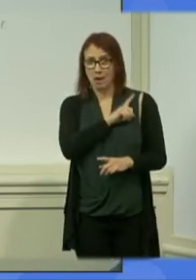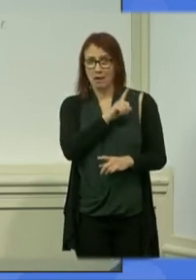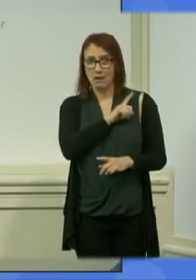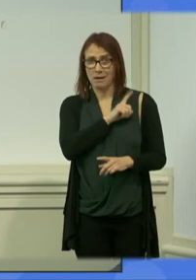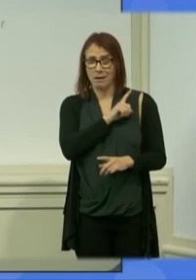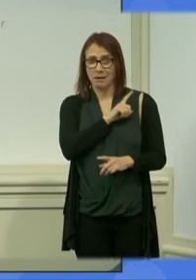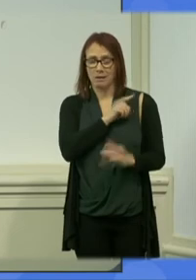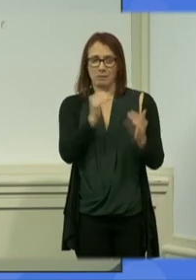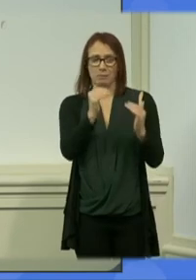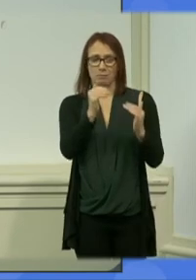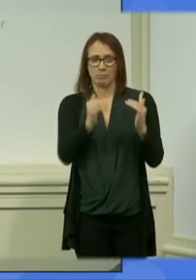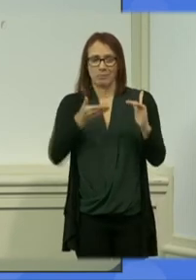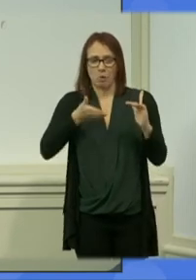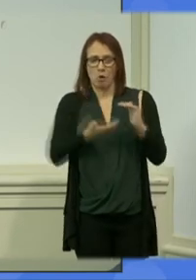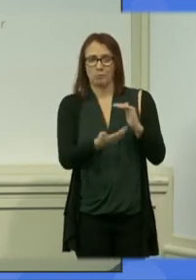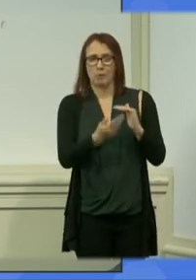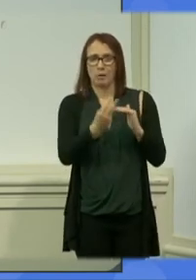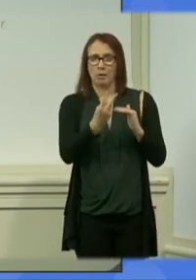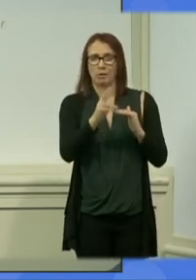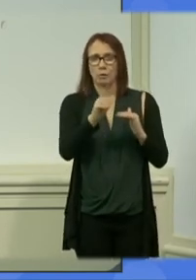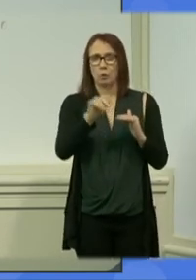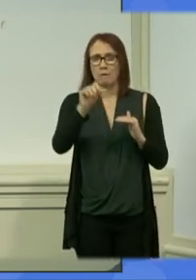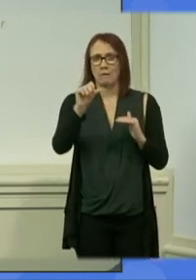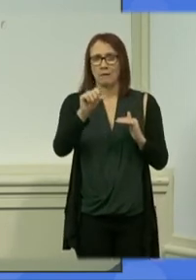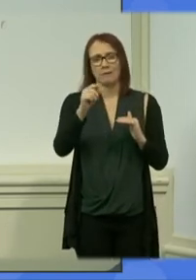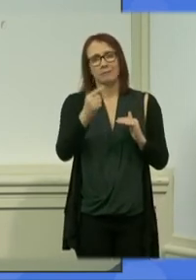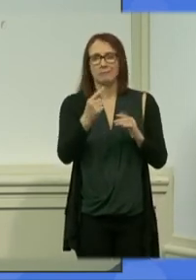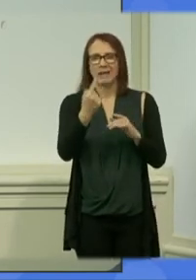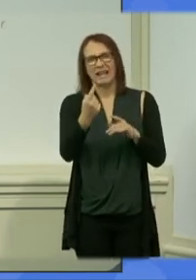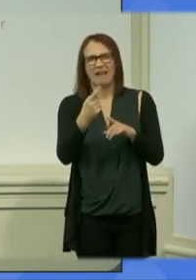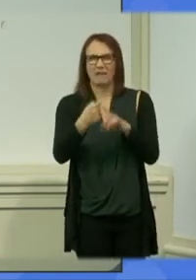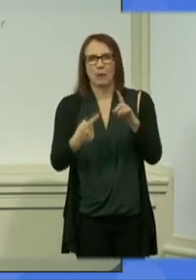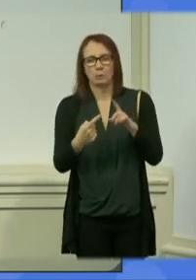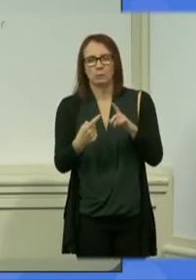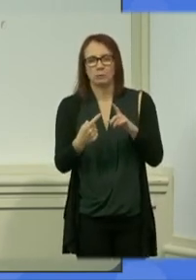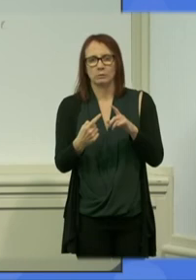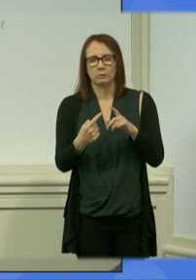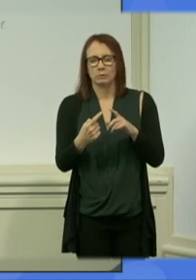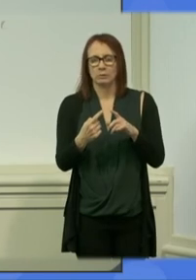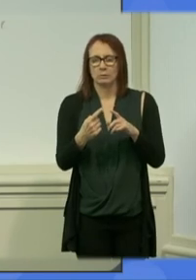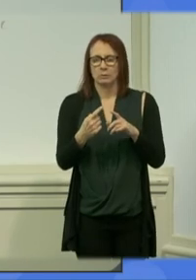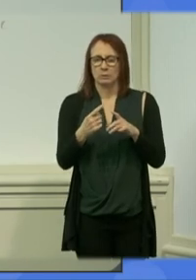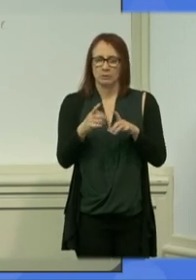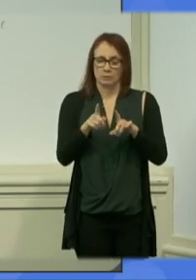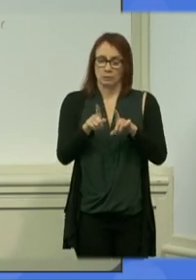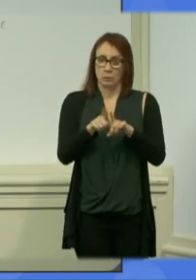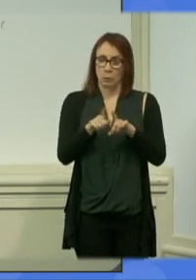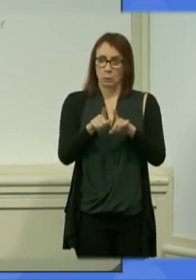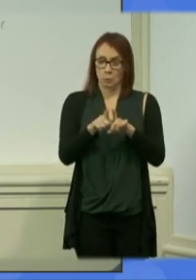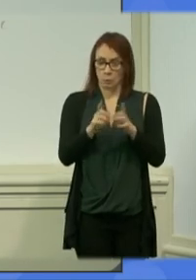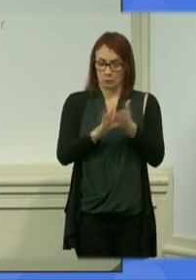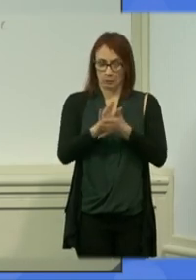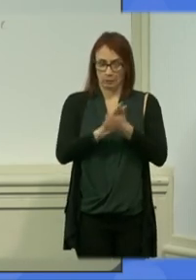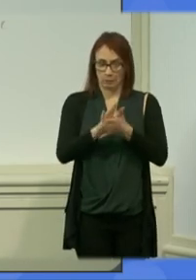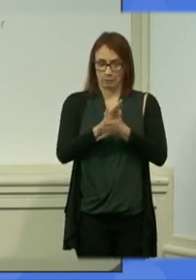because of an income of less than 12,500. And the other side of that, in terms of wider planning, is that there's not that many